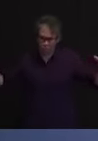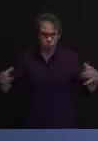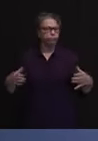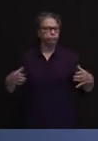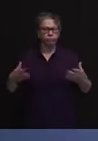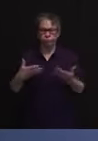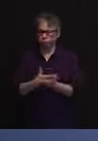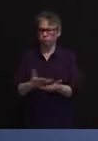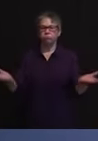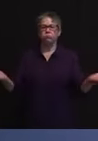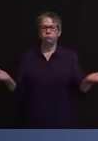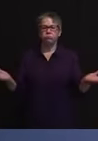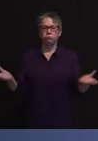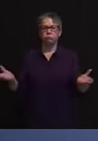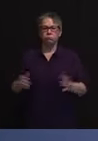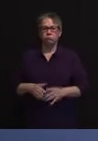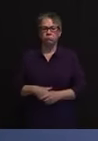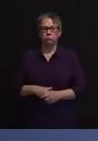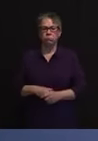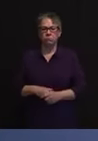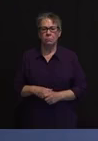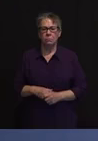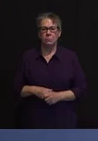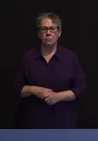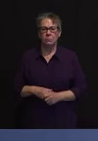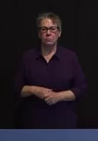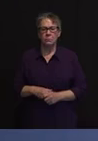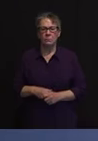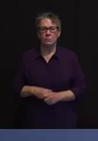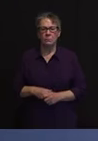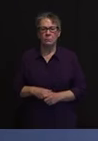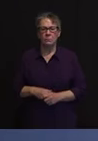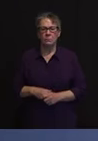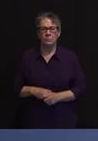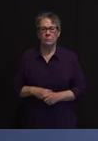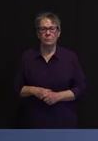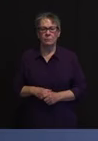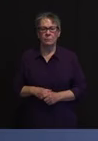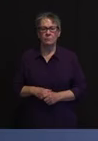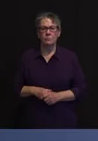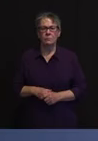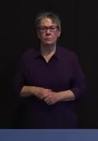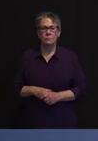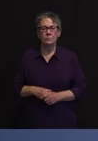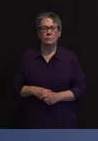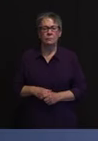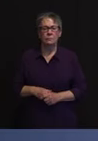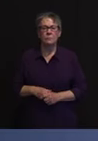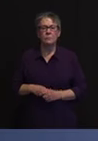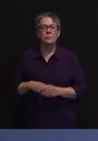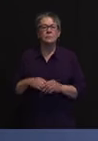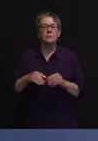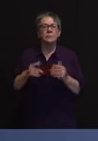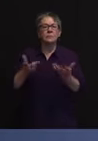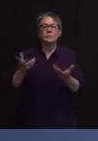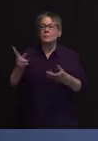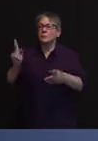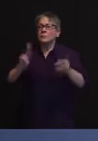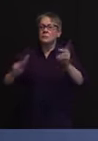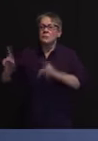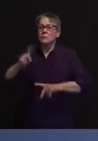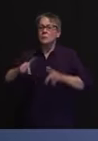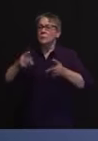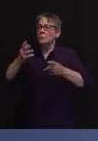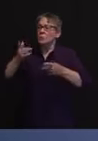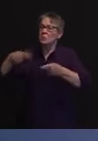allocation decisions should be unaware of these patient characteristics. The goal